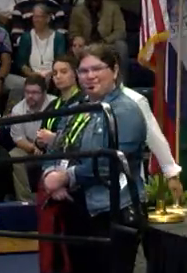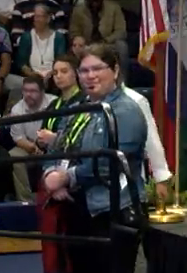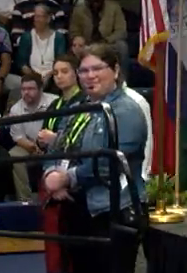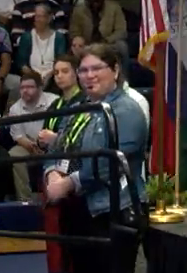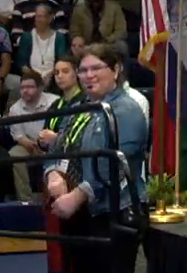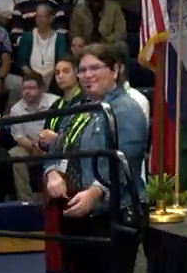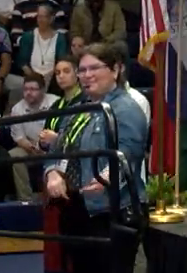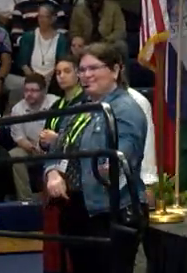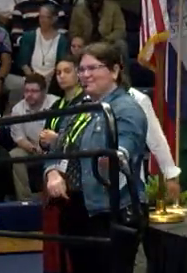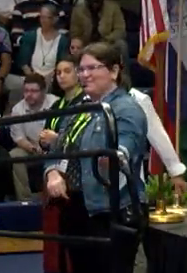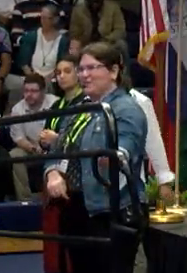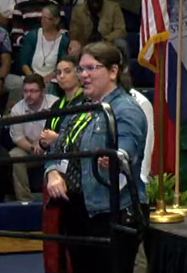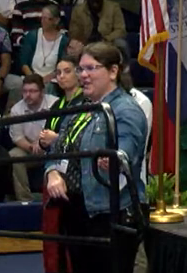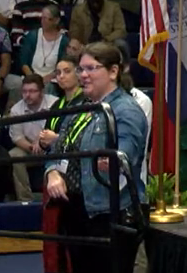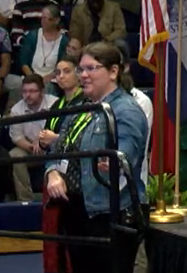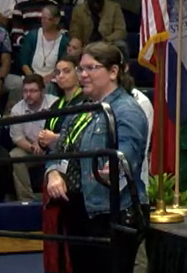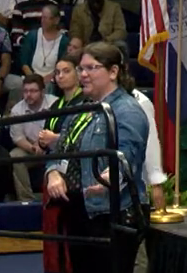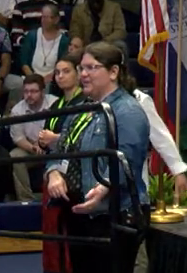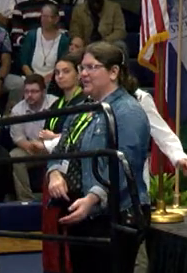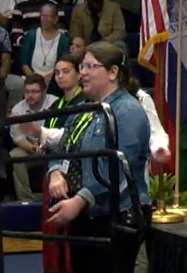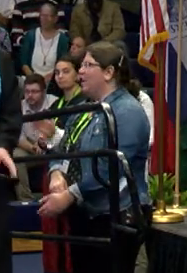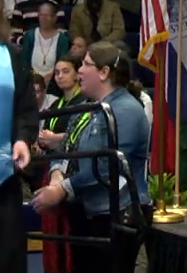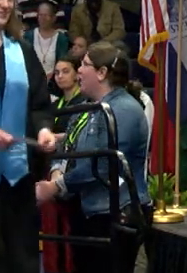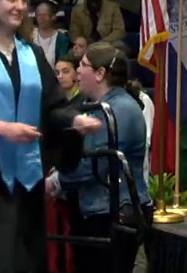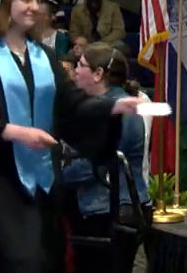Zaneta Joy Taragosa Tayag.